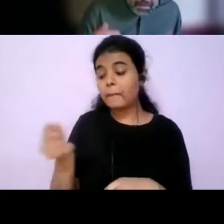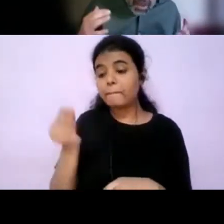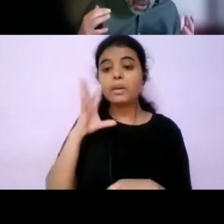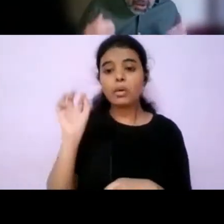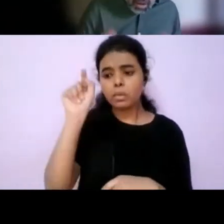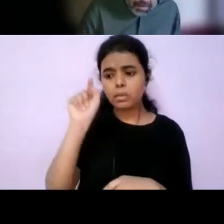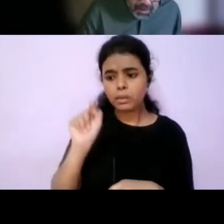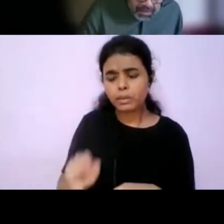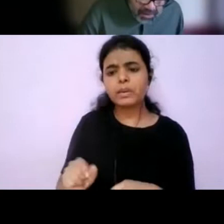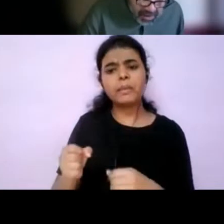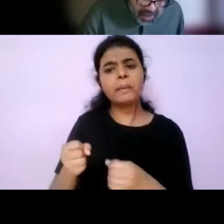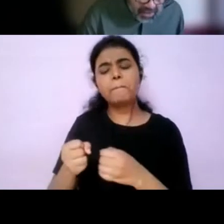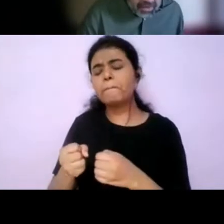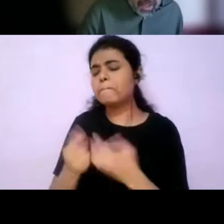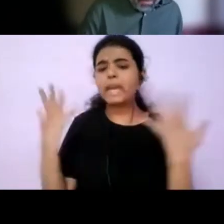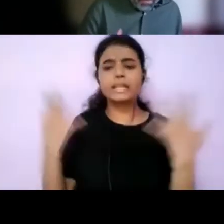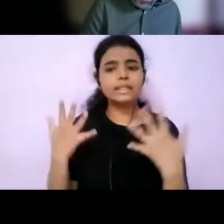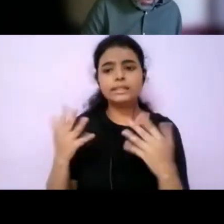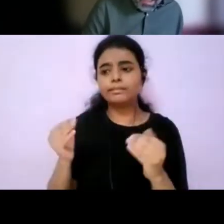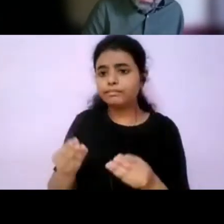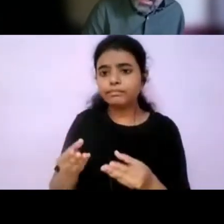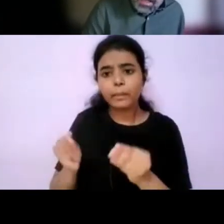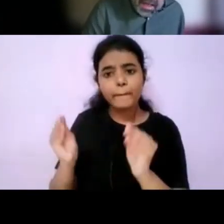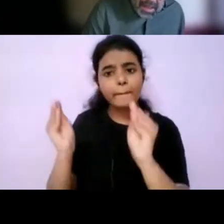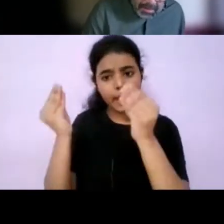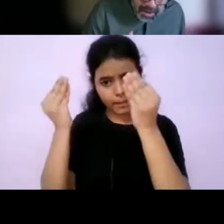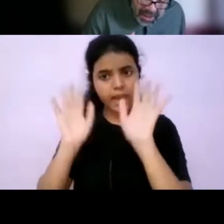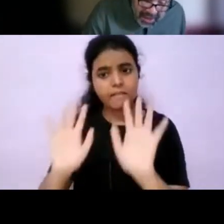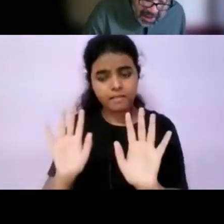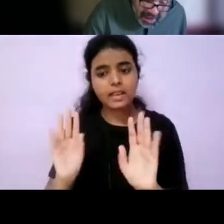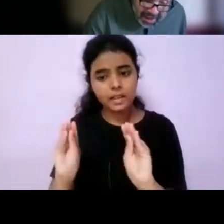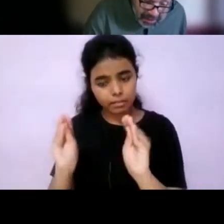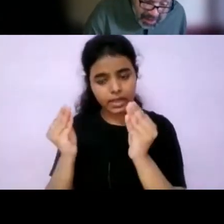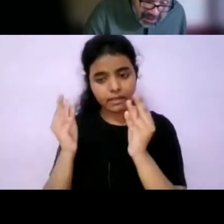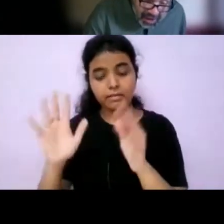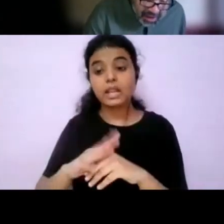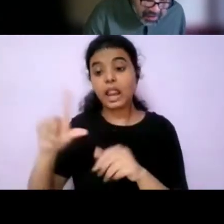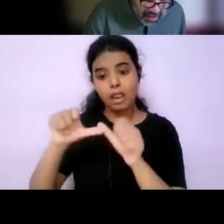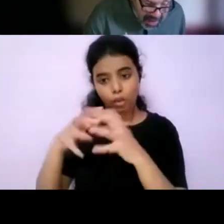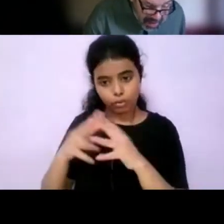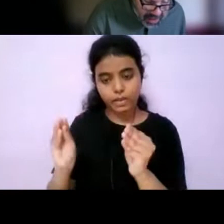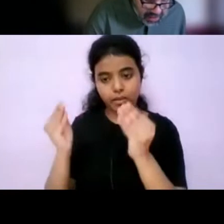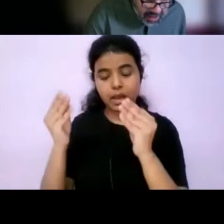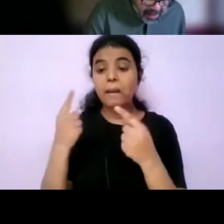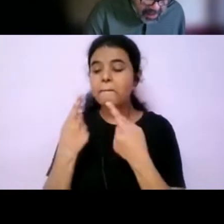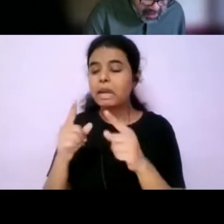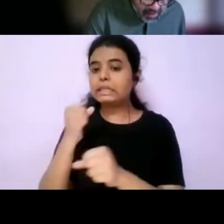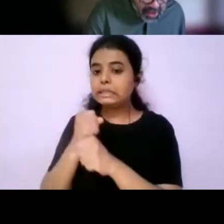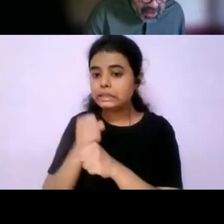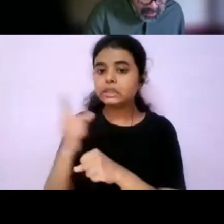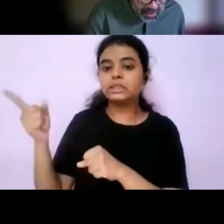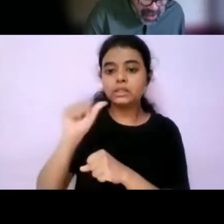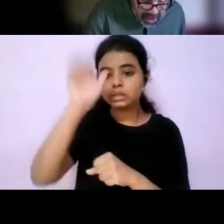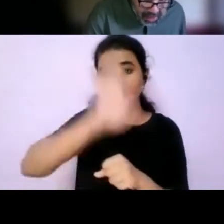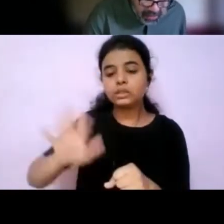there have been a lot of improvements in the legislative framework in India, but the Indian government, she argues, have been largely apathetic when